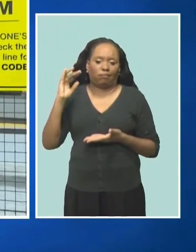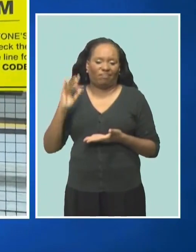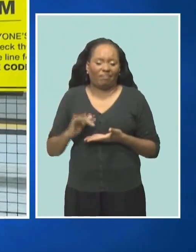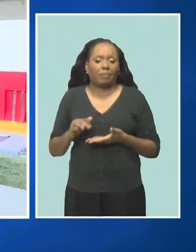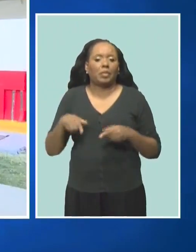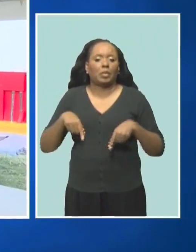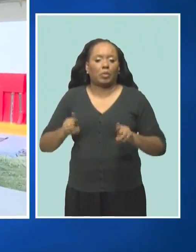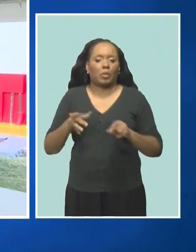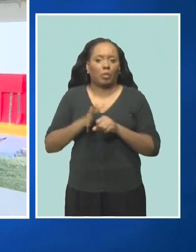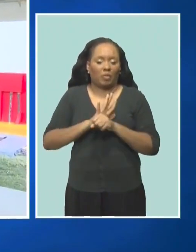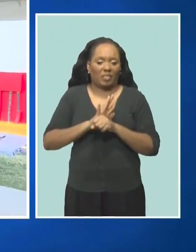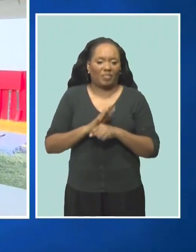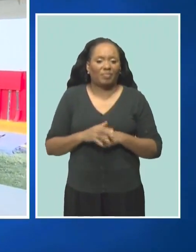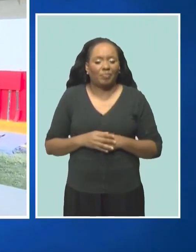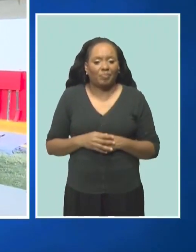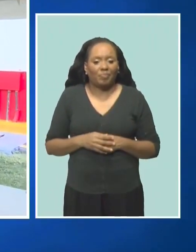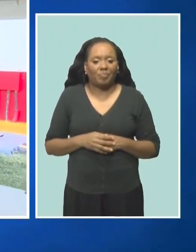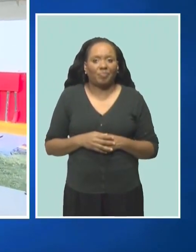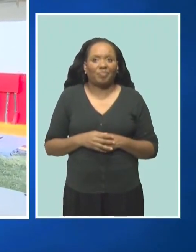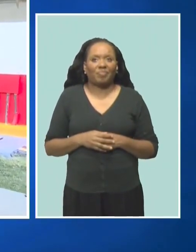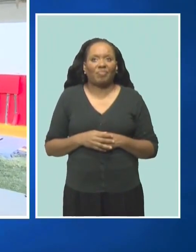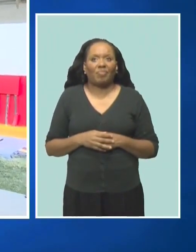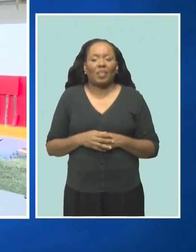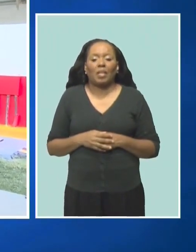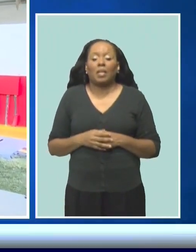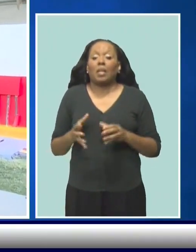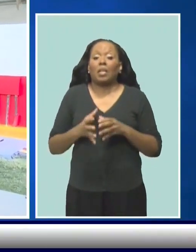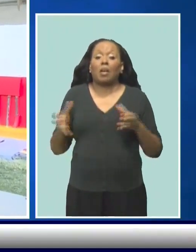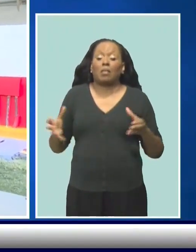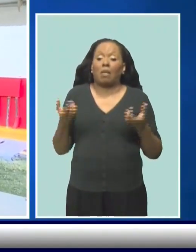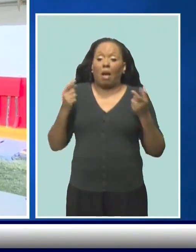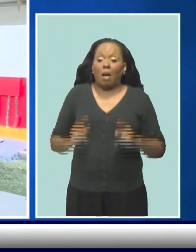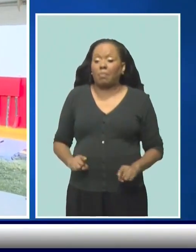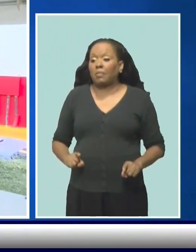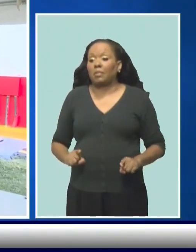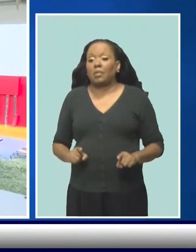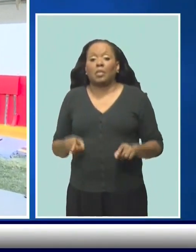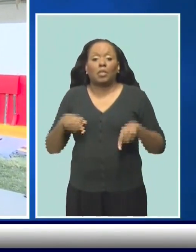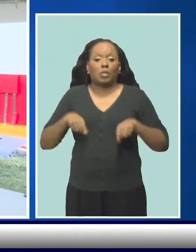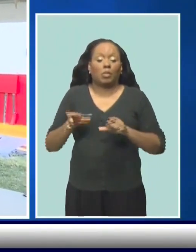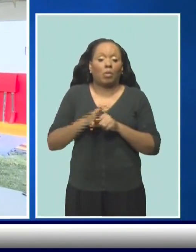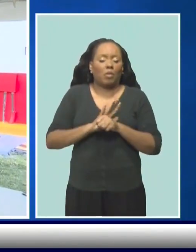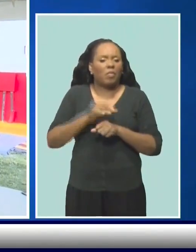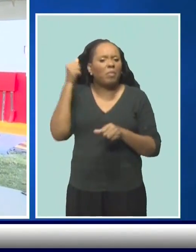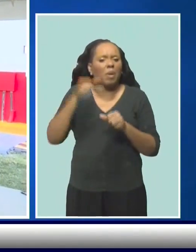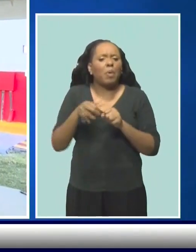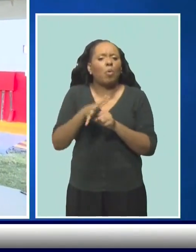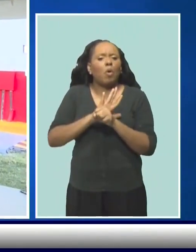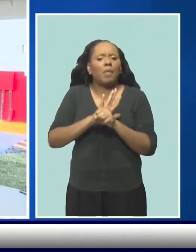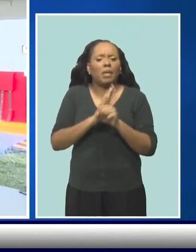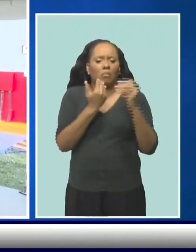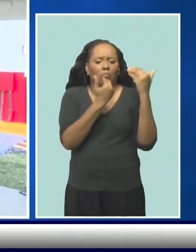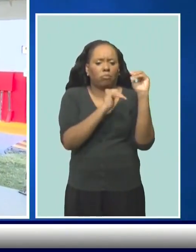pandemic. It was specifically driven by COVID. You know, there were so many restrictions with COVID, you couldn't